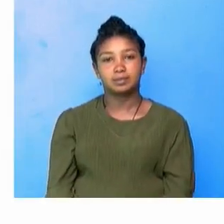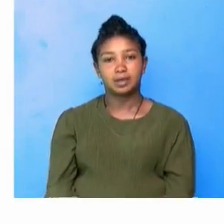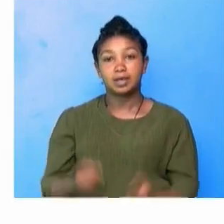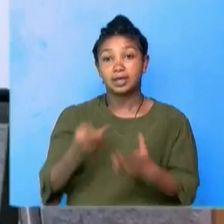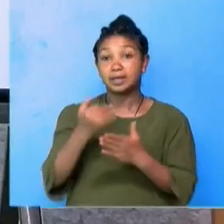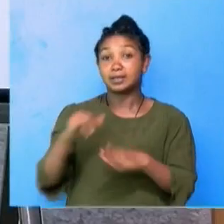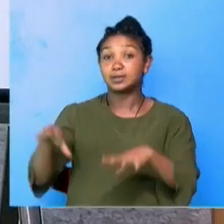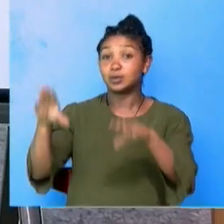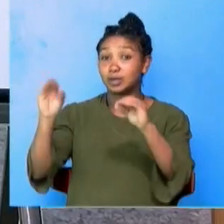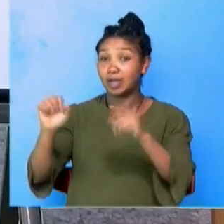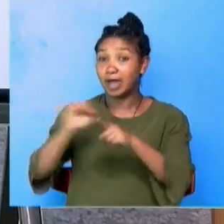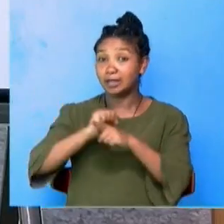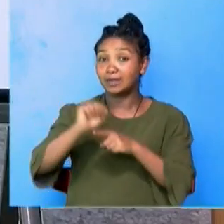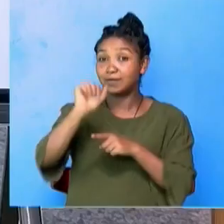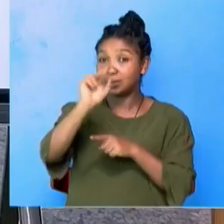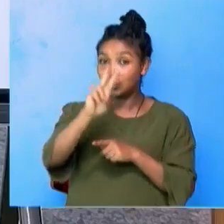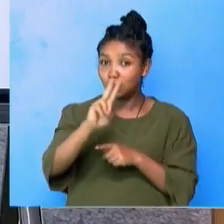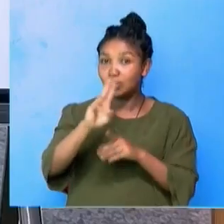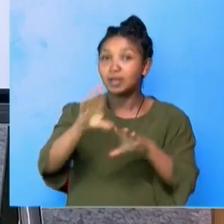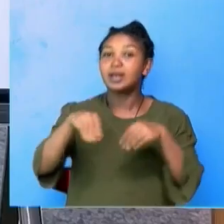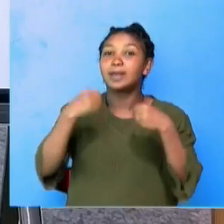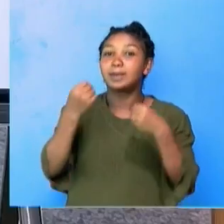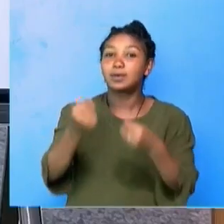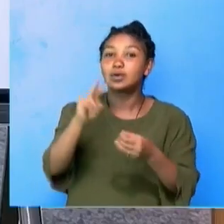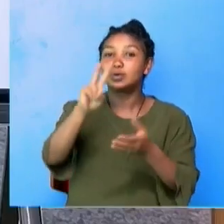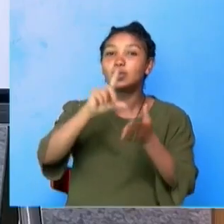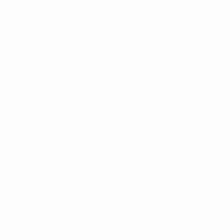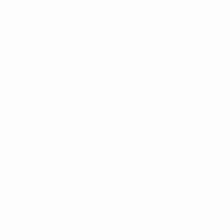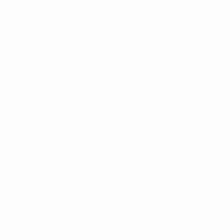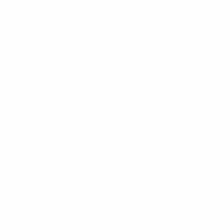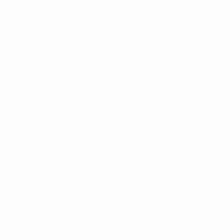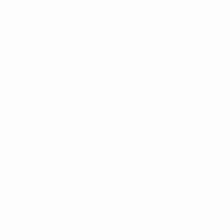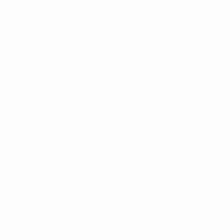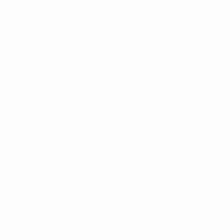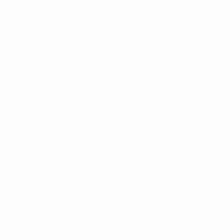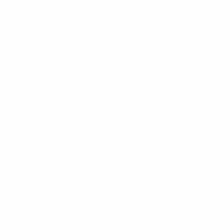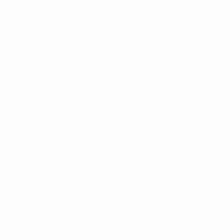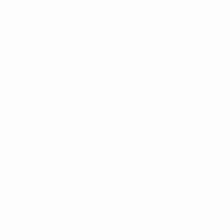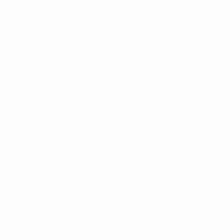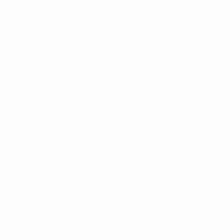Here is students' activity 2. Let me give you 2 minutes and I'll be back.